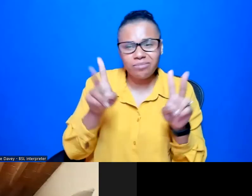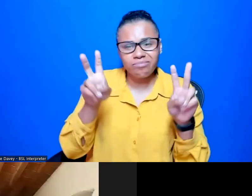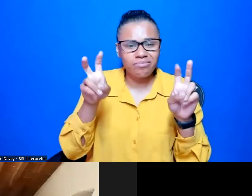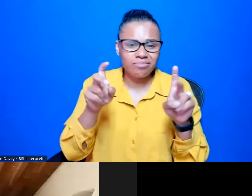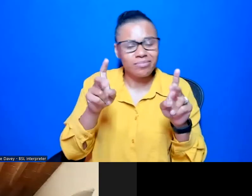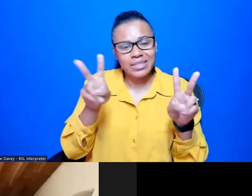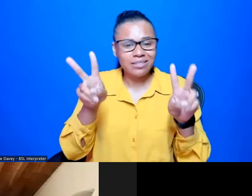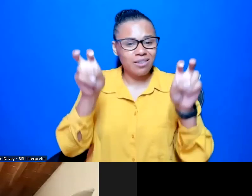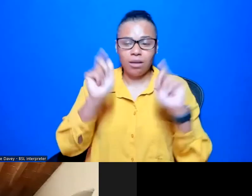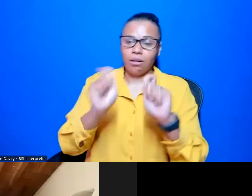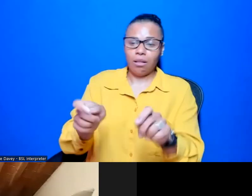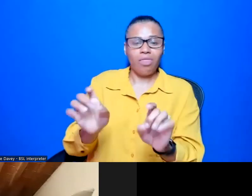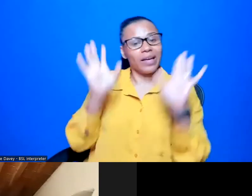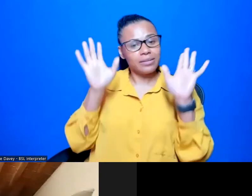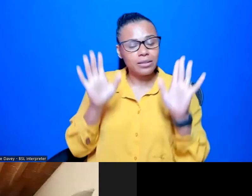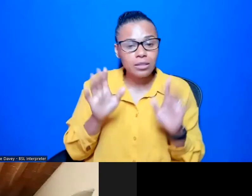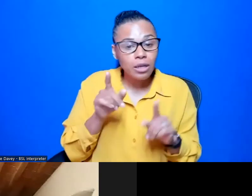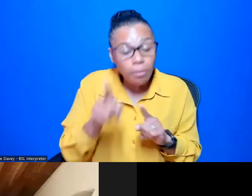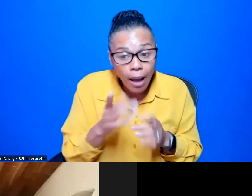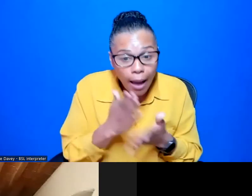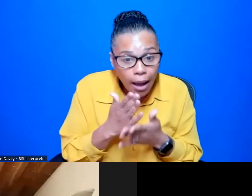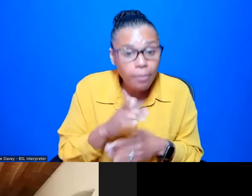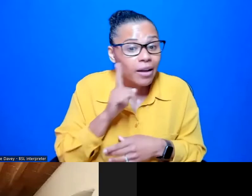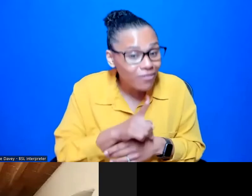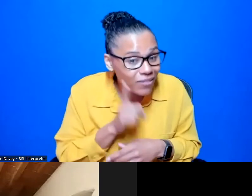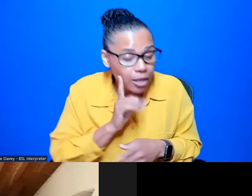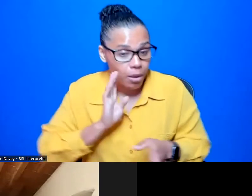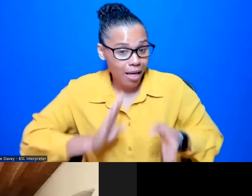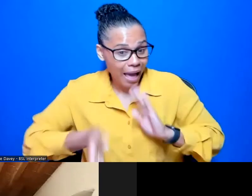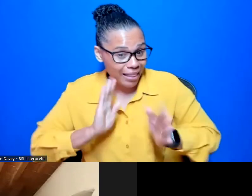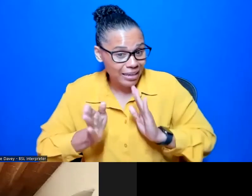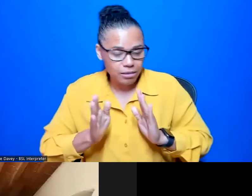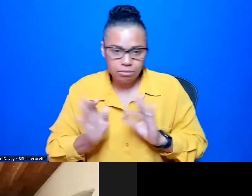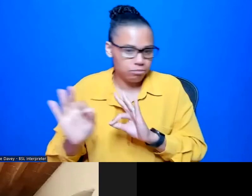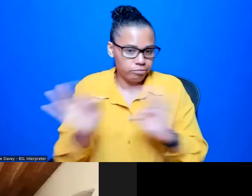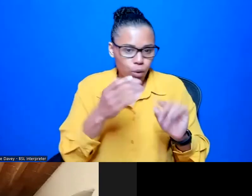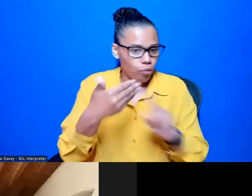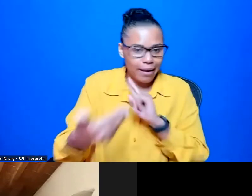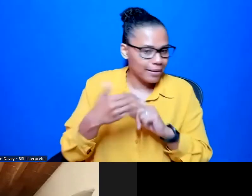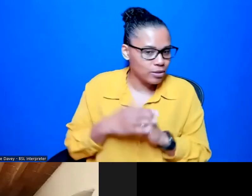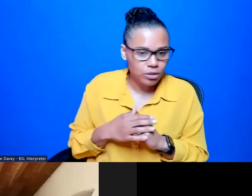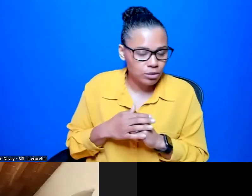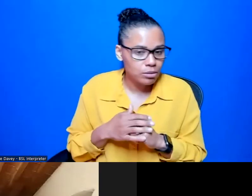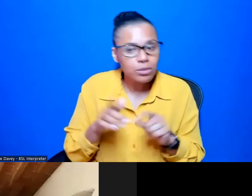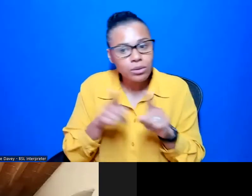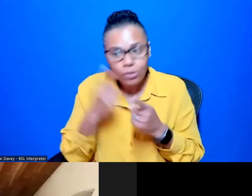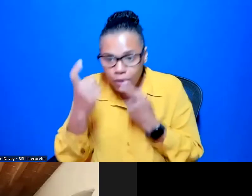representation still for women athletes, and let alone some people coming from different minorities who are competing,